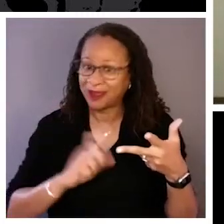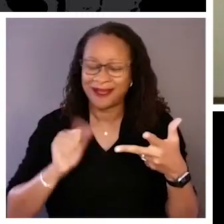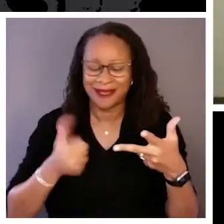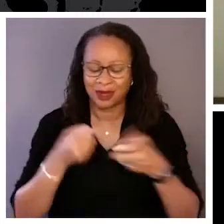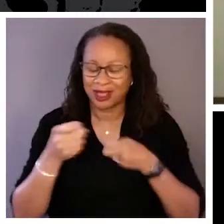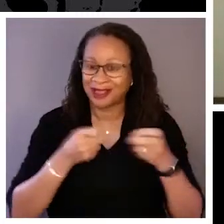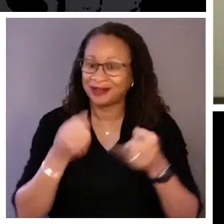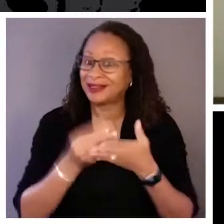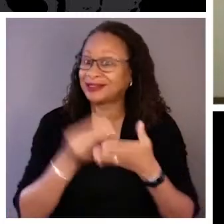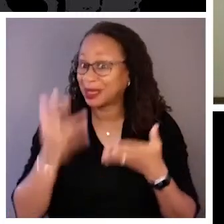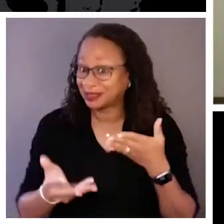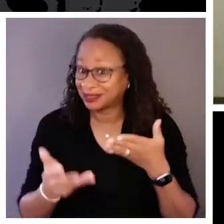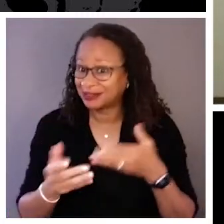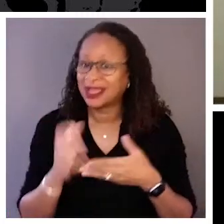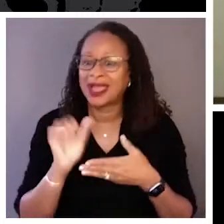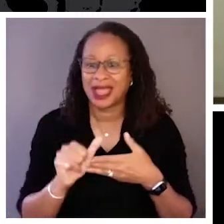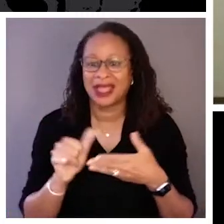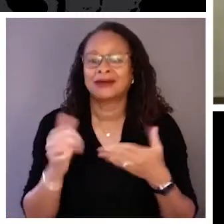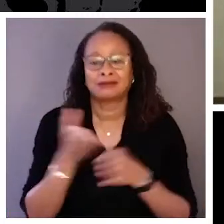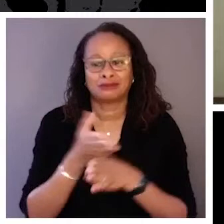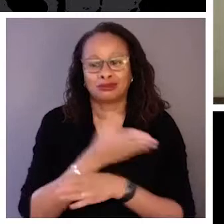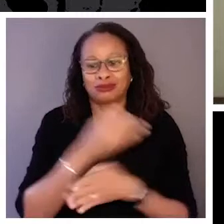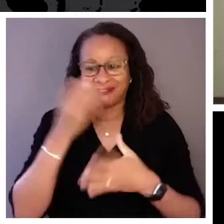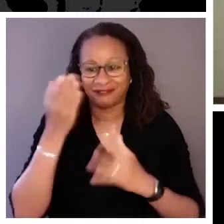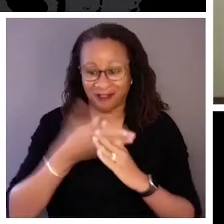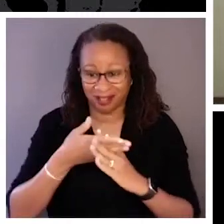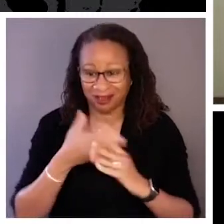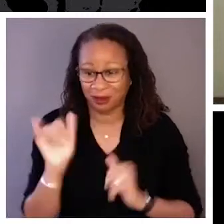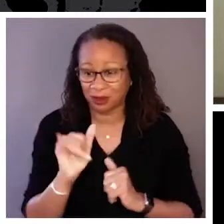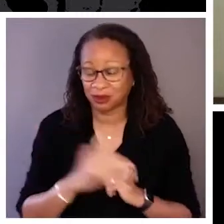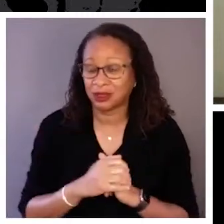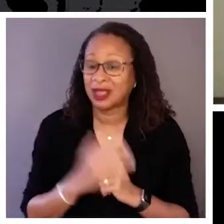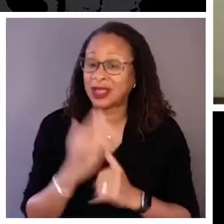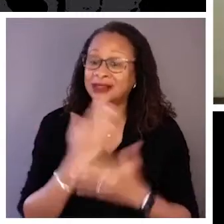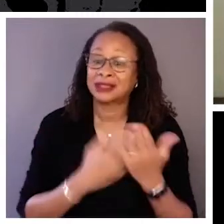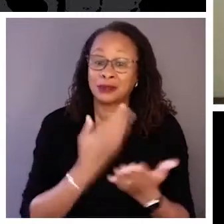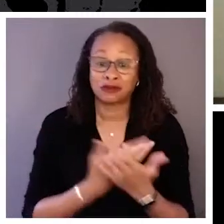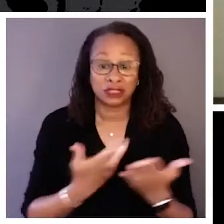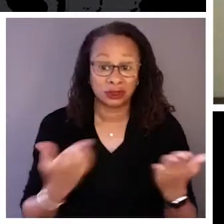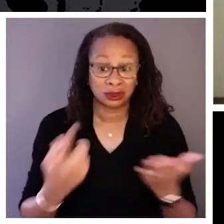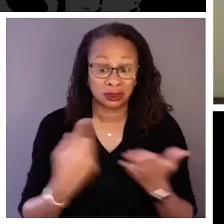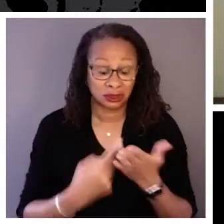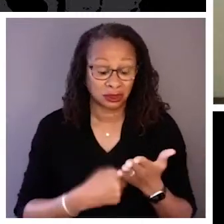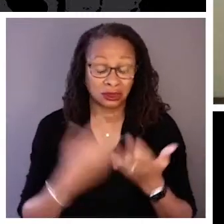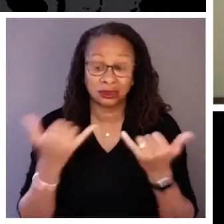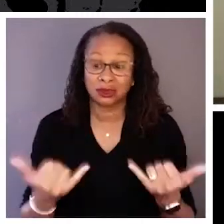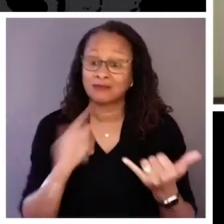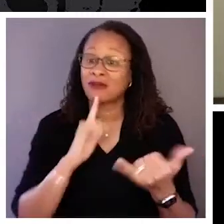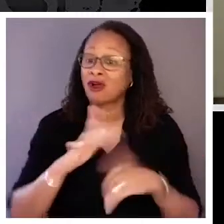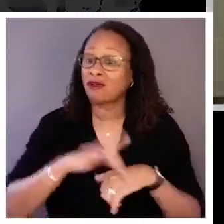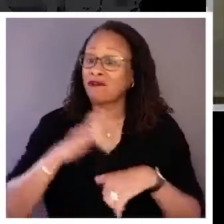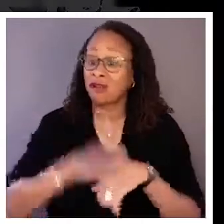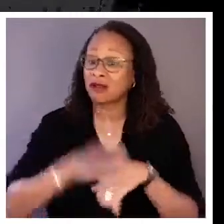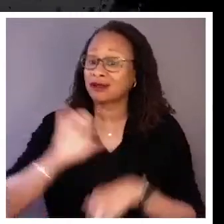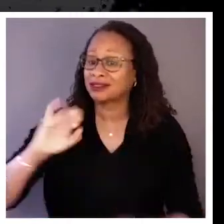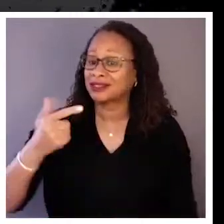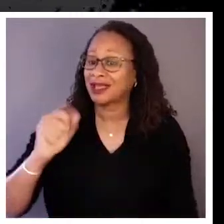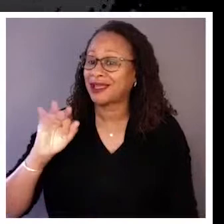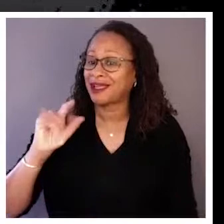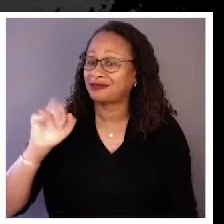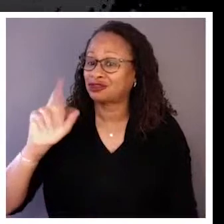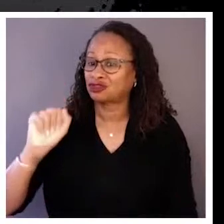of course, free filing. Some of the resources discussed in today's presentation are available on our SAG-AFTRA website